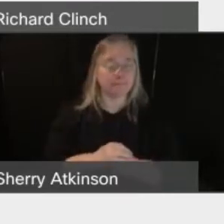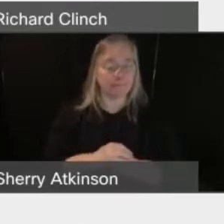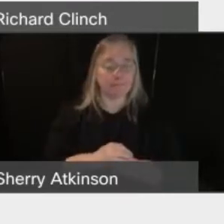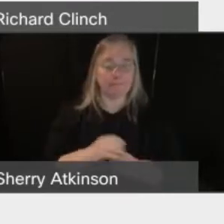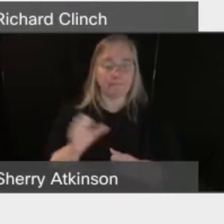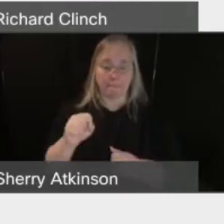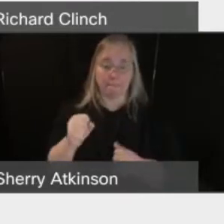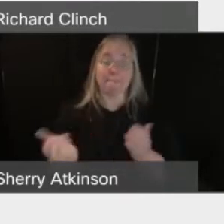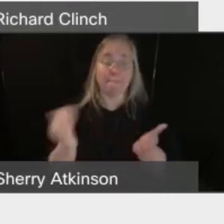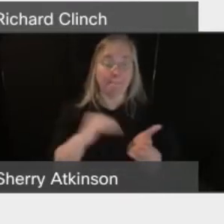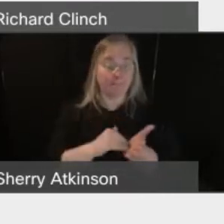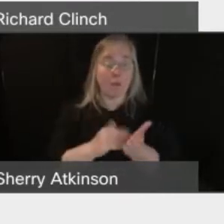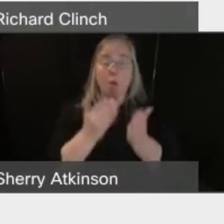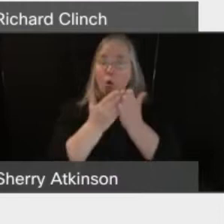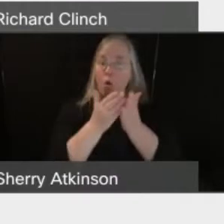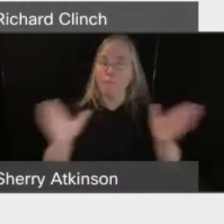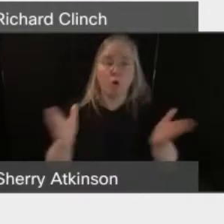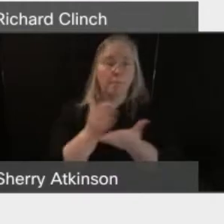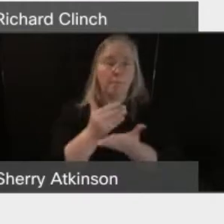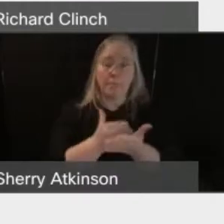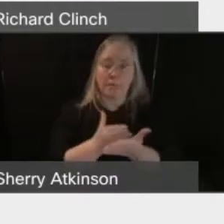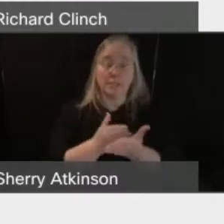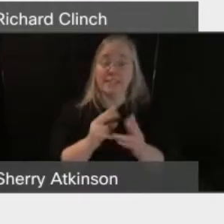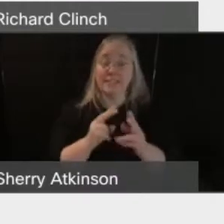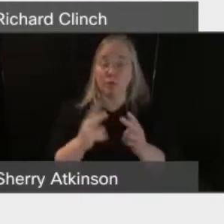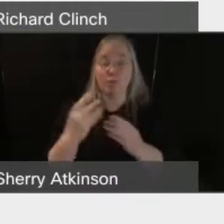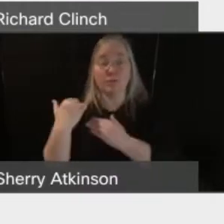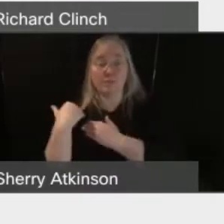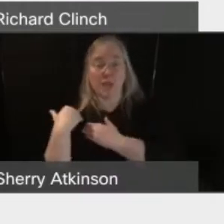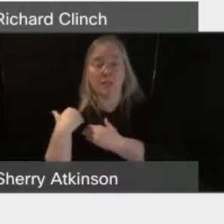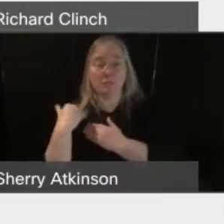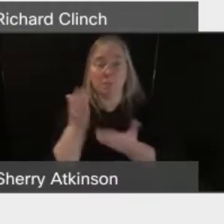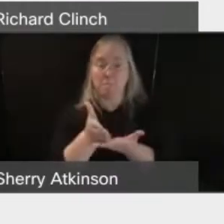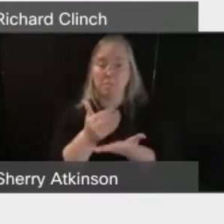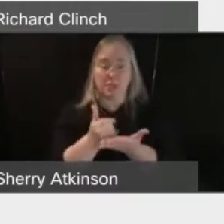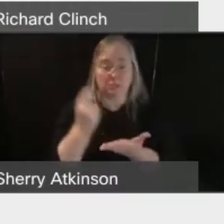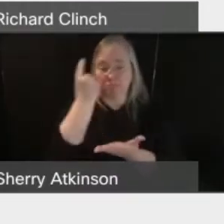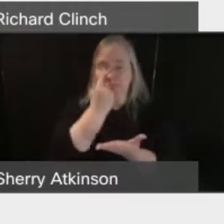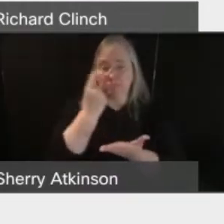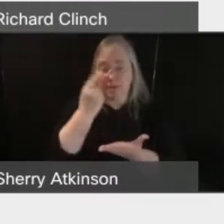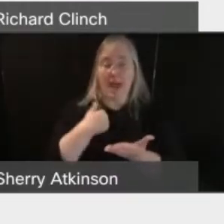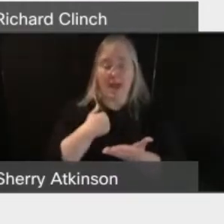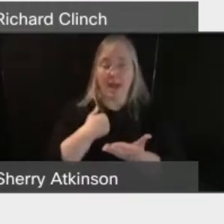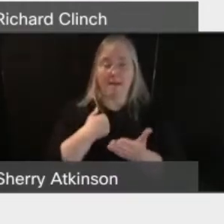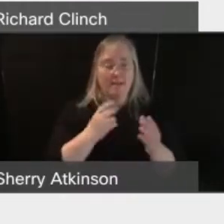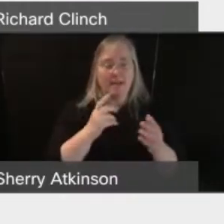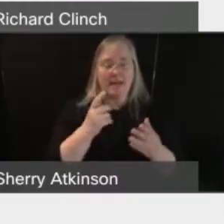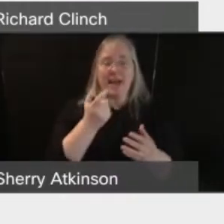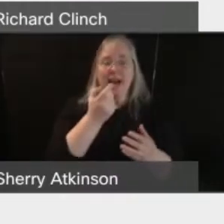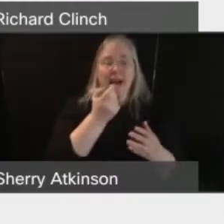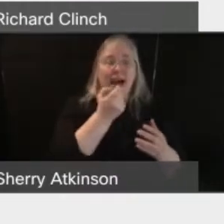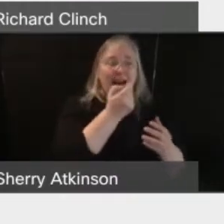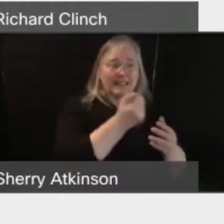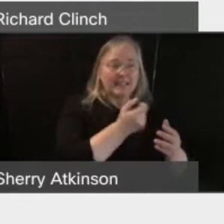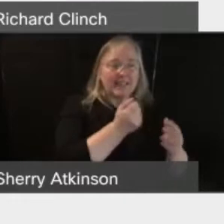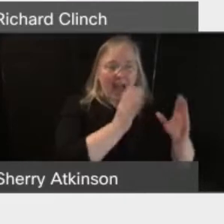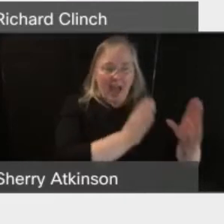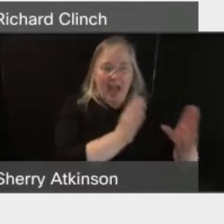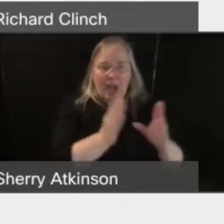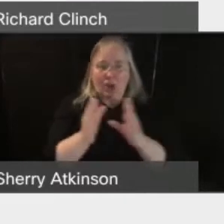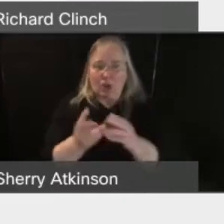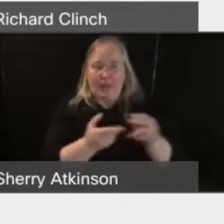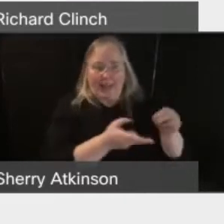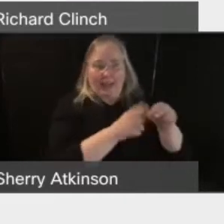again, the overall budget is a very responsible budget taking into account. I've got a staggered increase regarding our supports